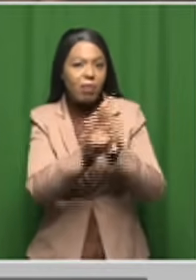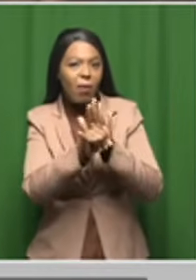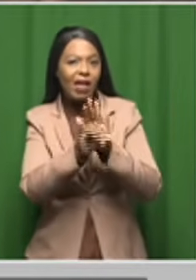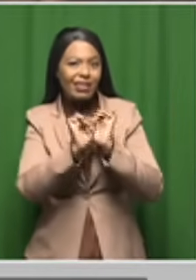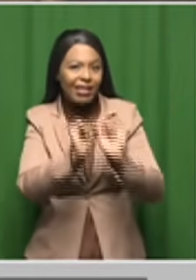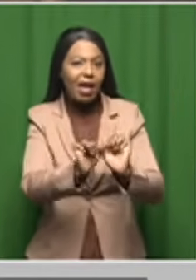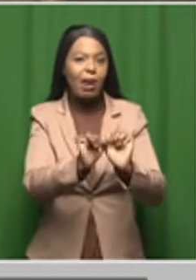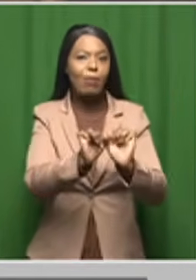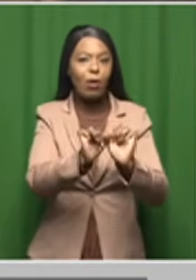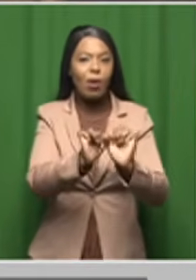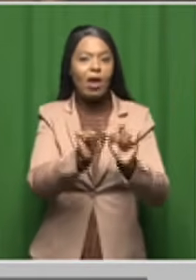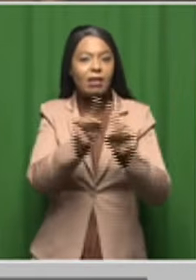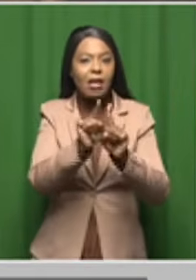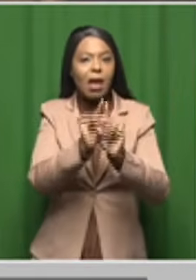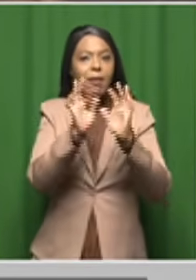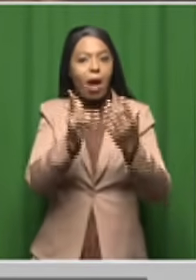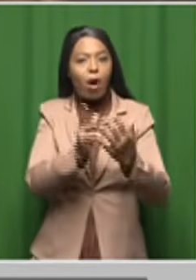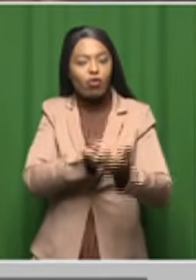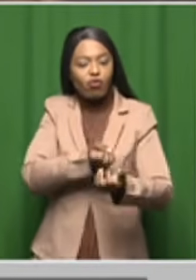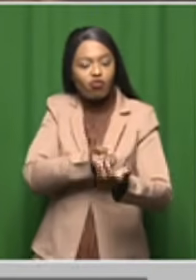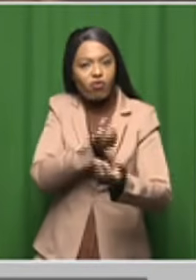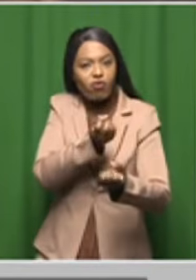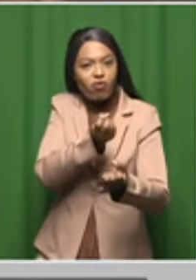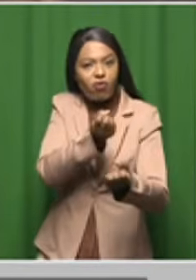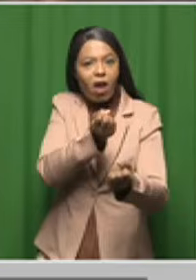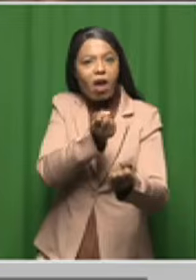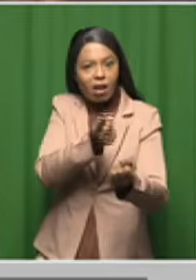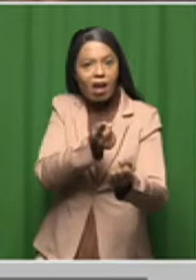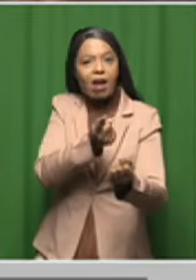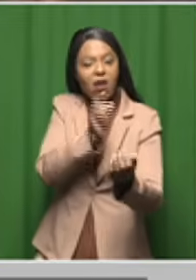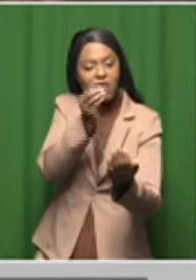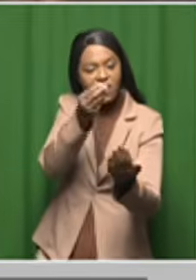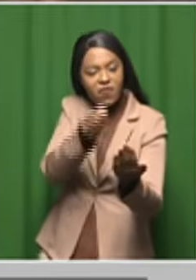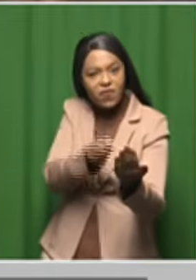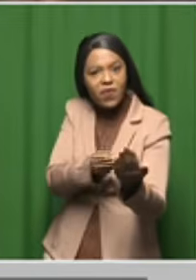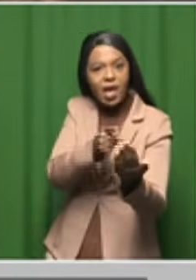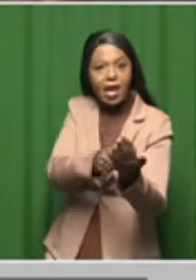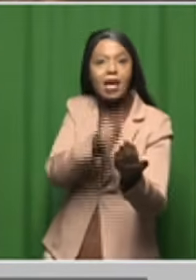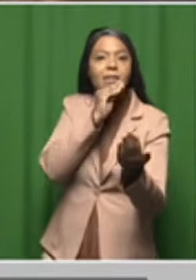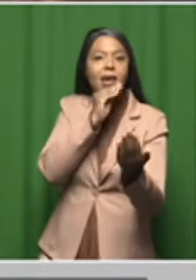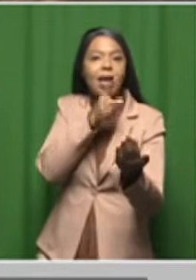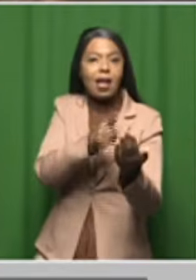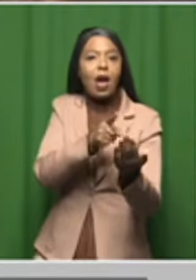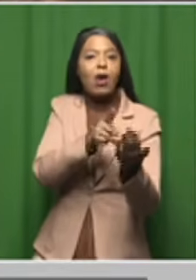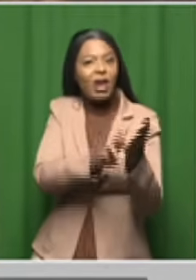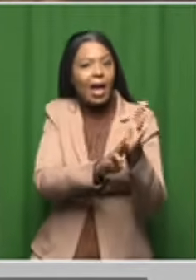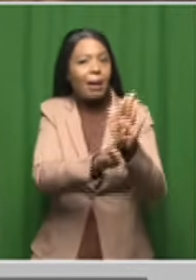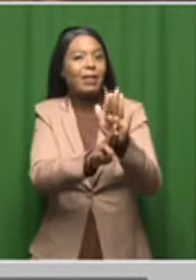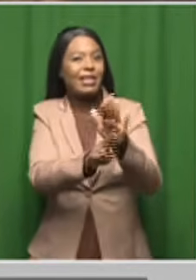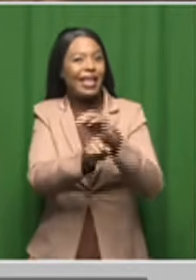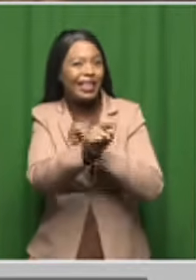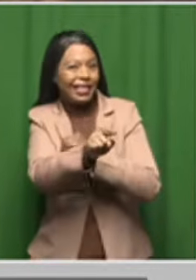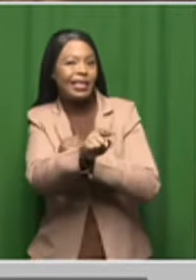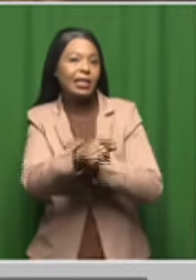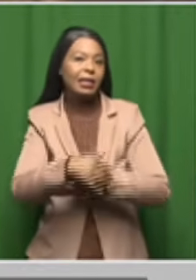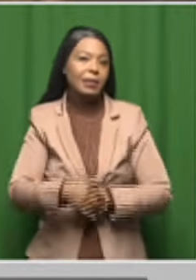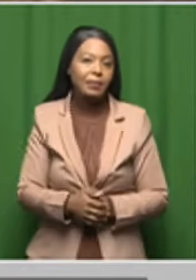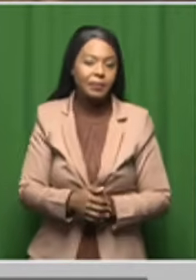that also is conveyed through that, tell us about the intention behind that based on what Prof. Ntuli's just echoed.